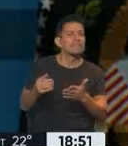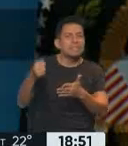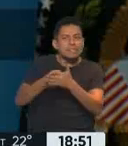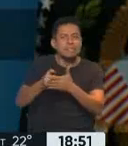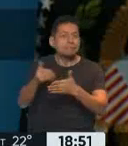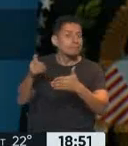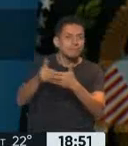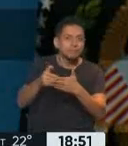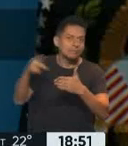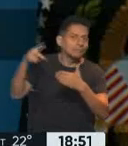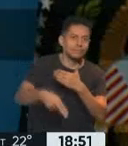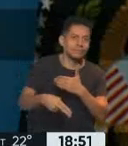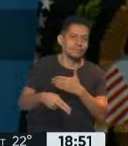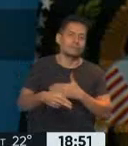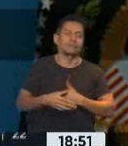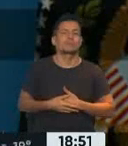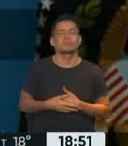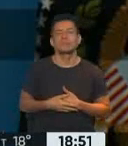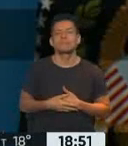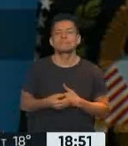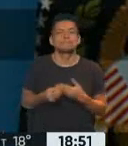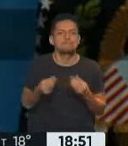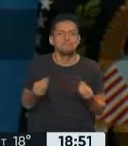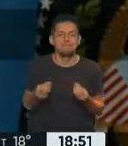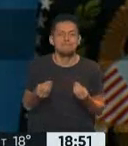down, that you're gonna, will hand power